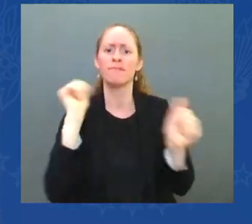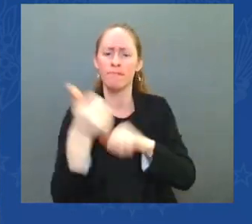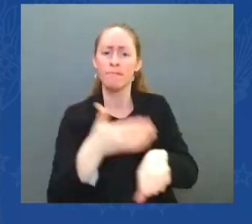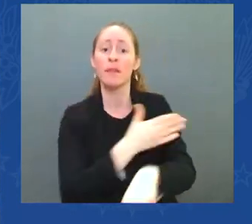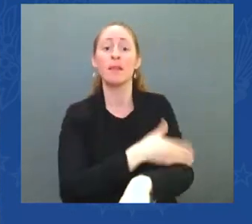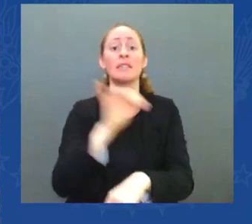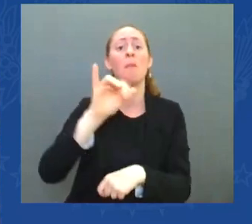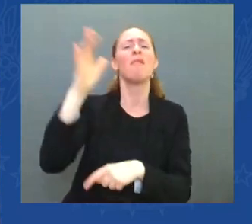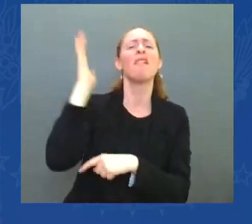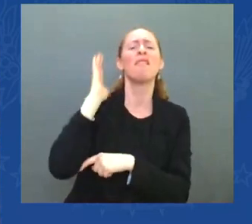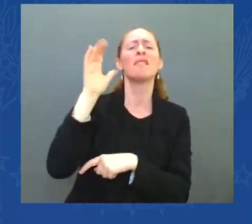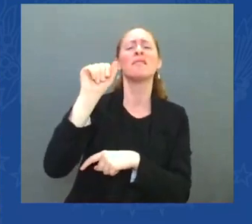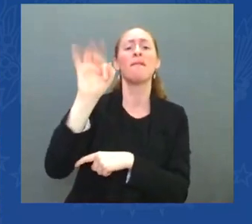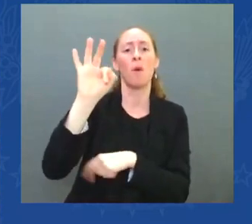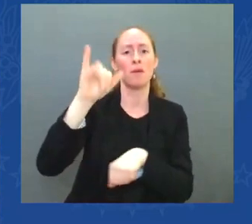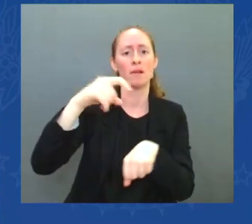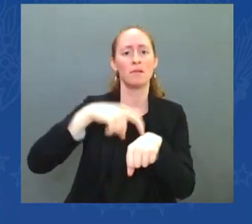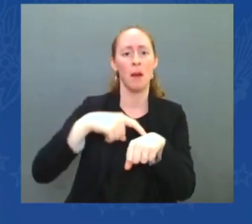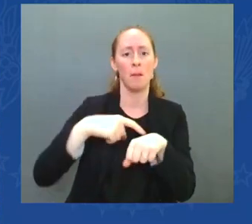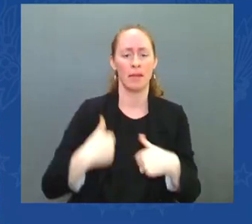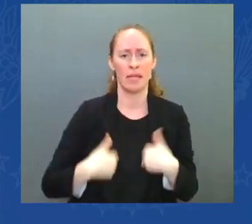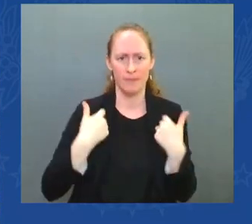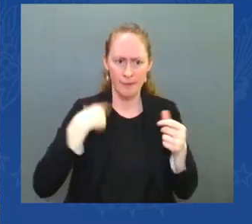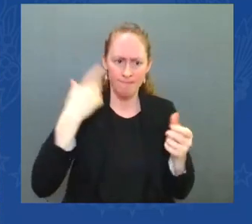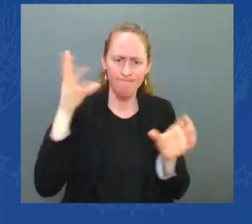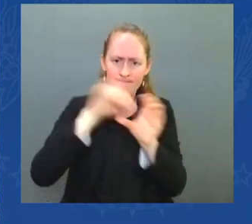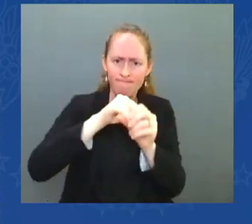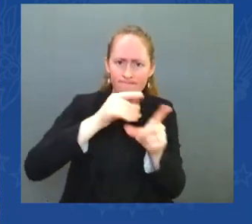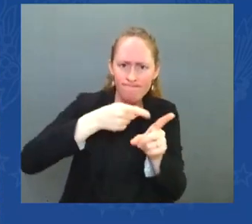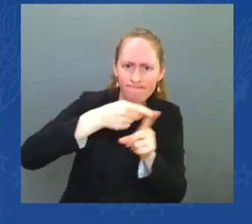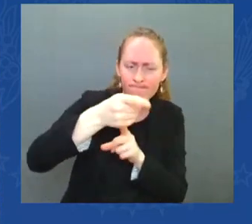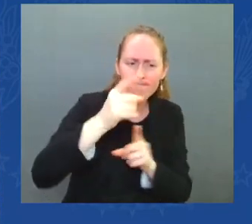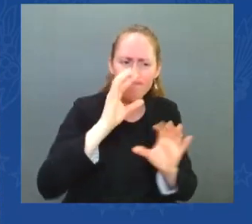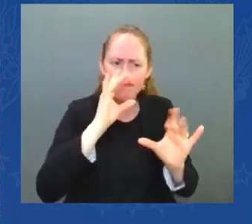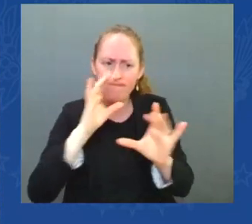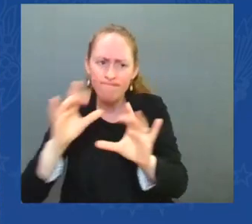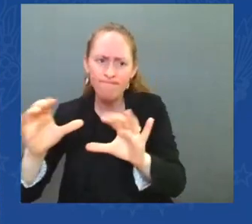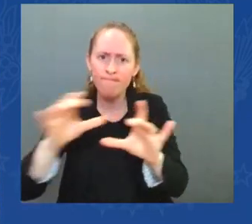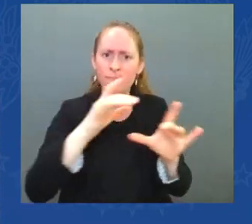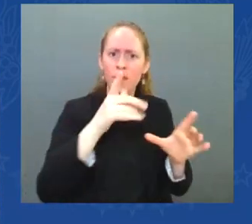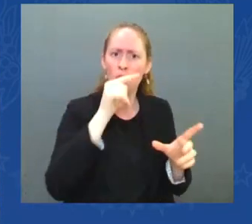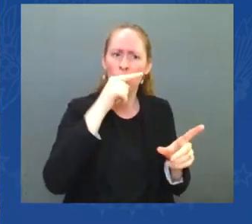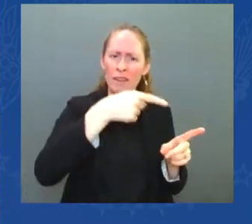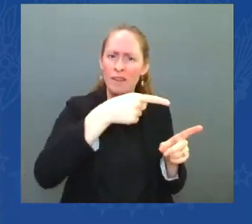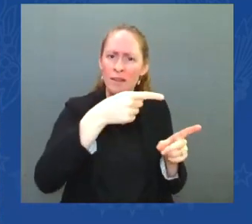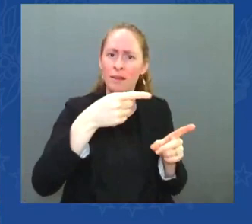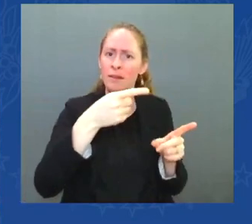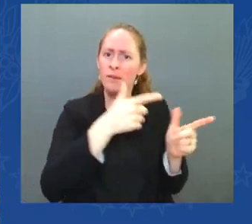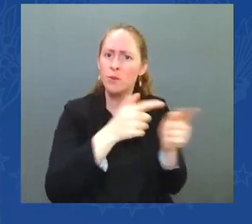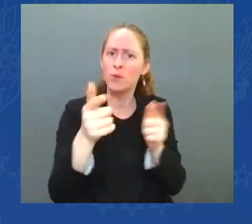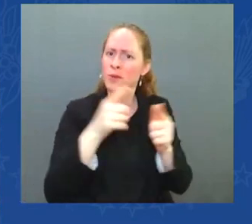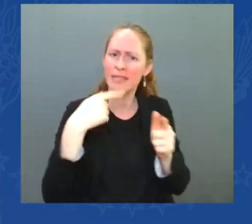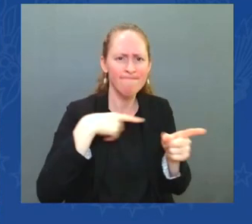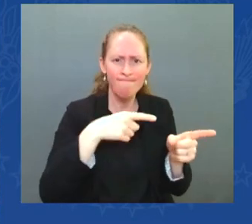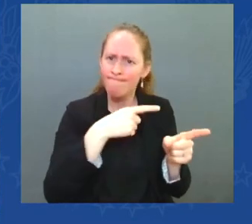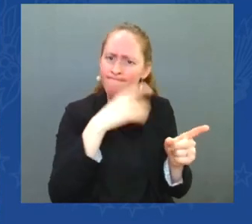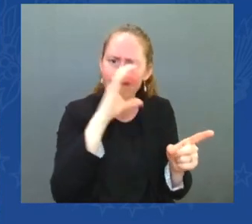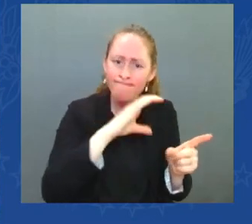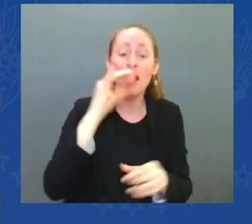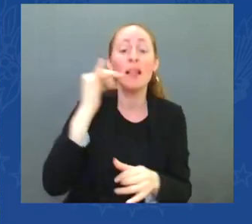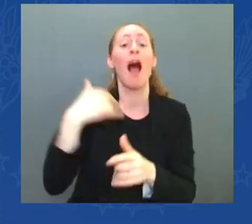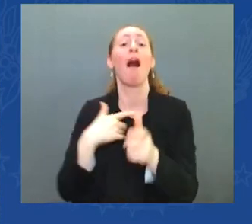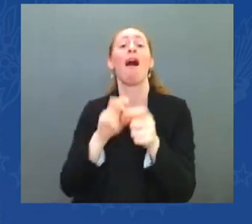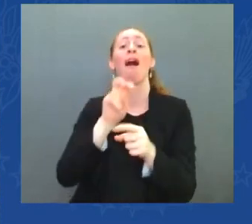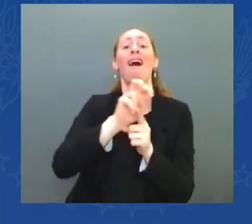violent offenders, then as attorney general of California, where we worked within our California Bureau